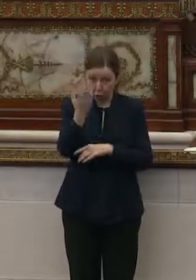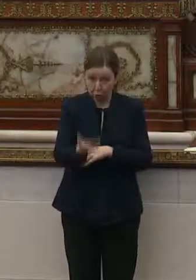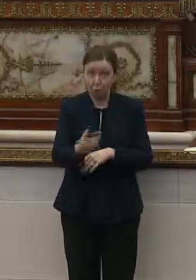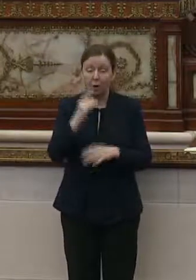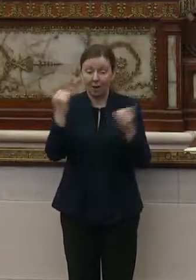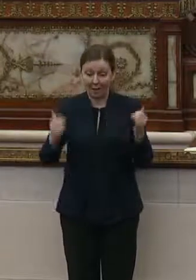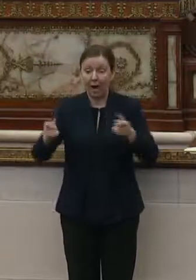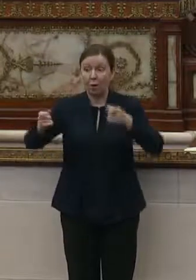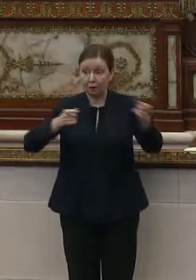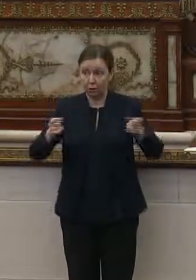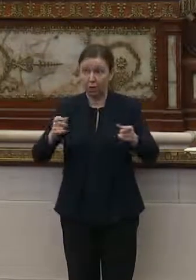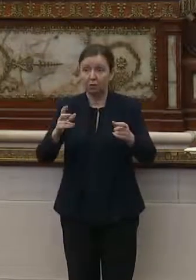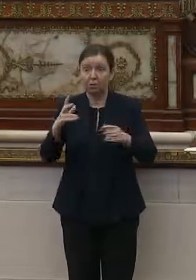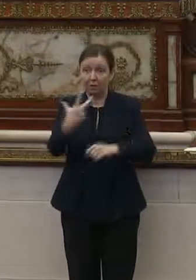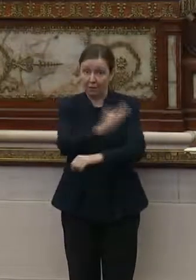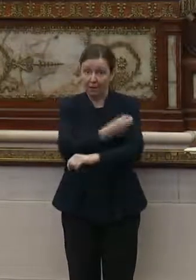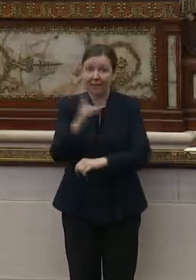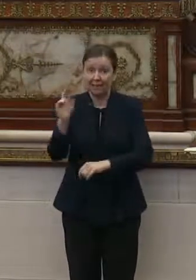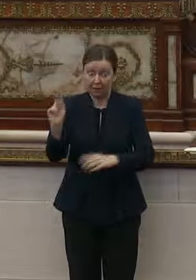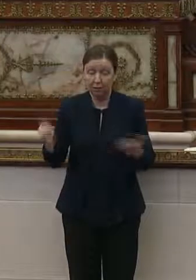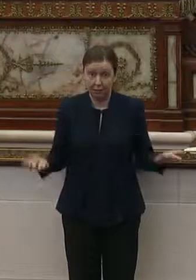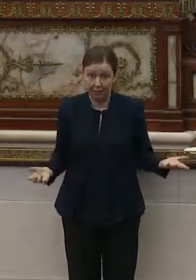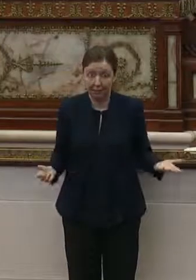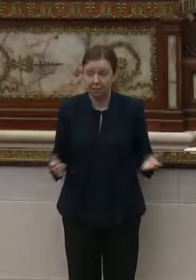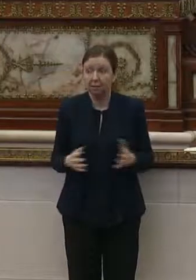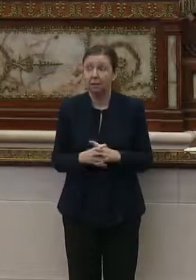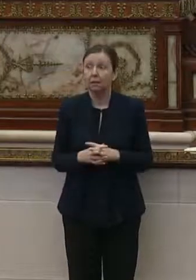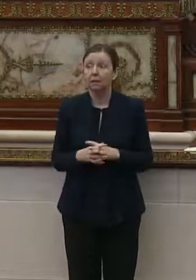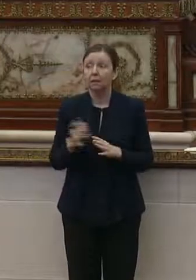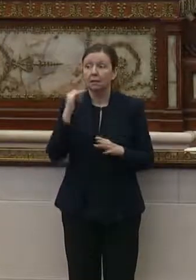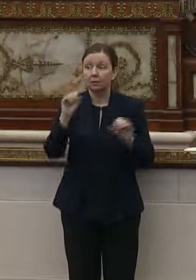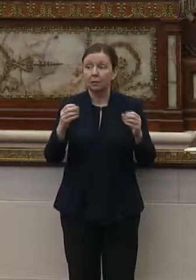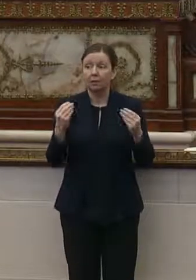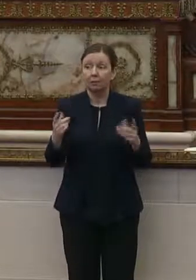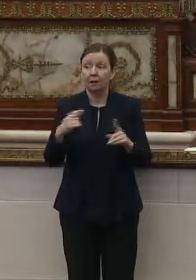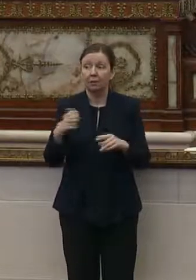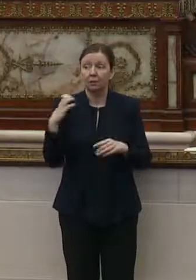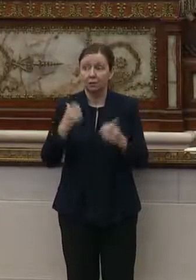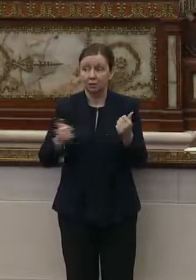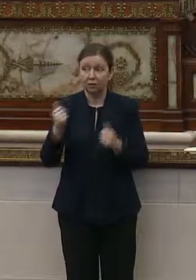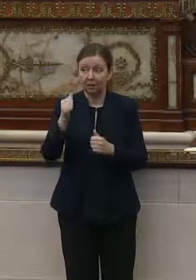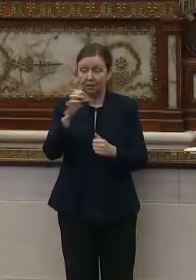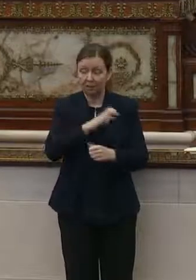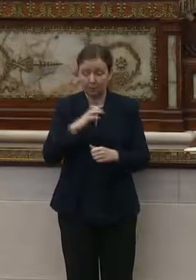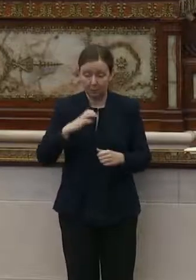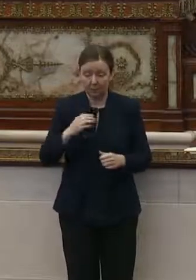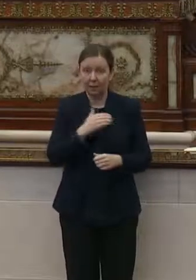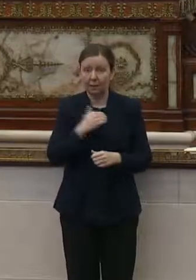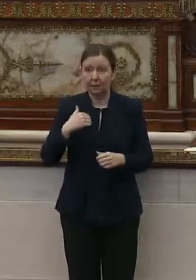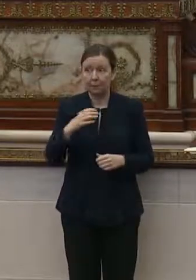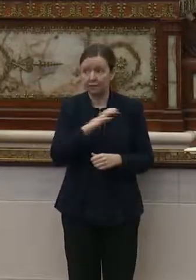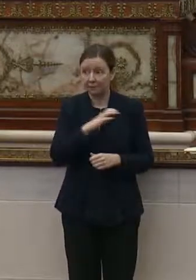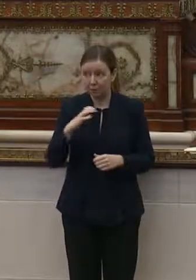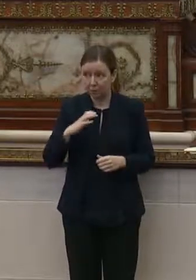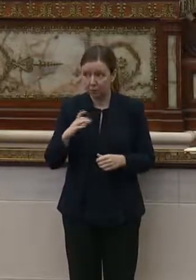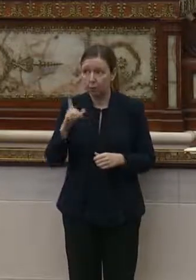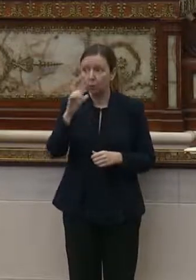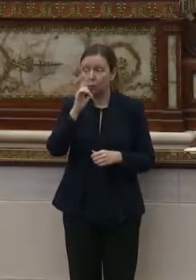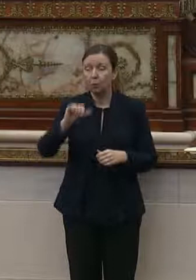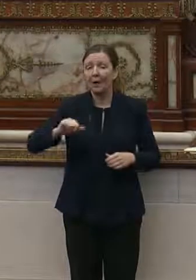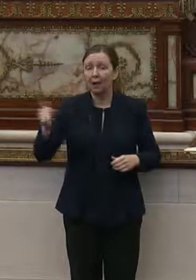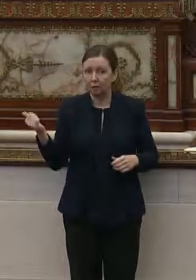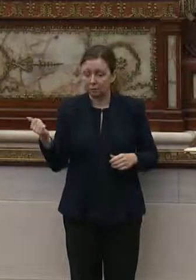charge of the vaccine unit and the health department. If you could provide to the chair of this committee and to the members of council, who